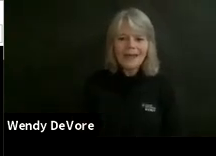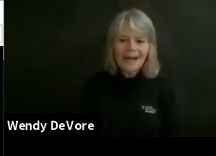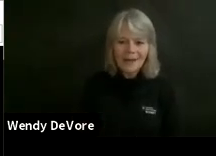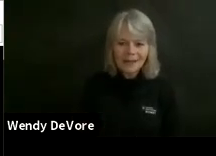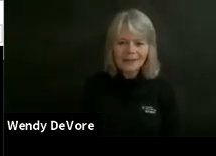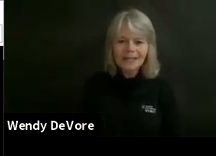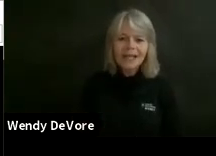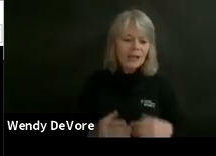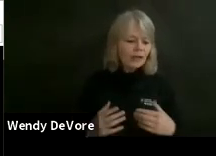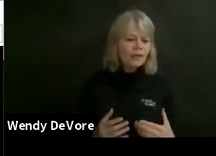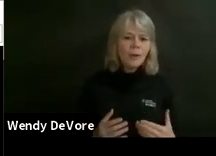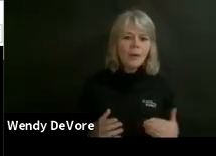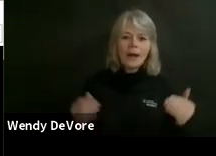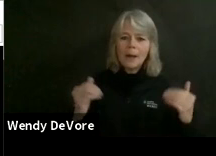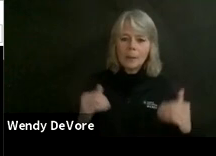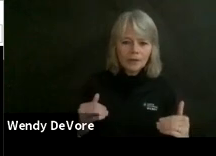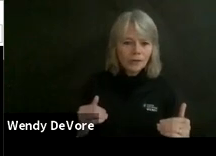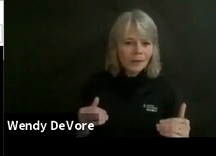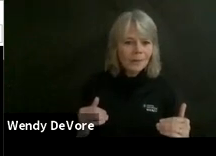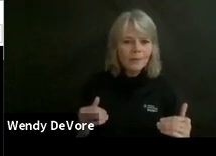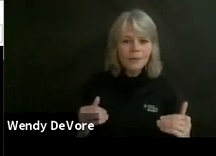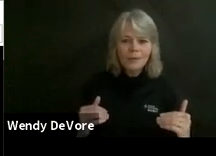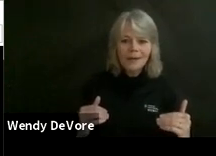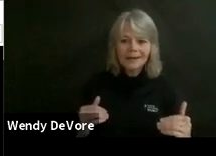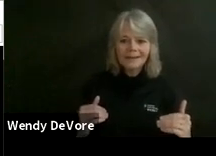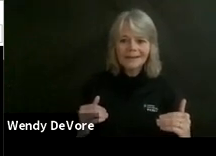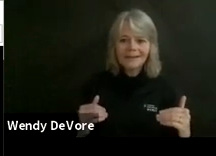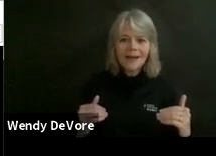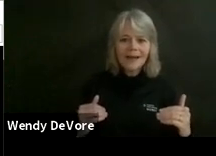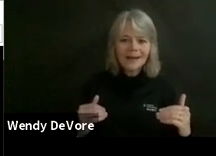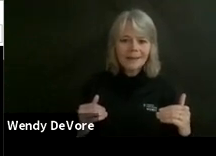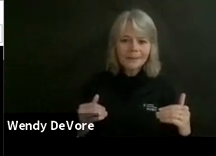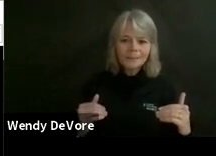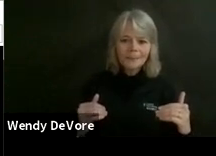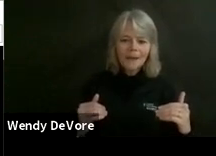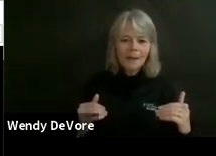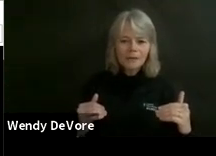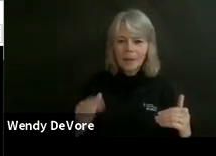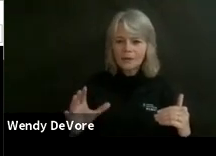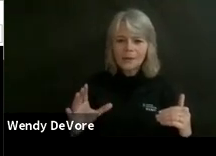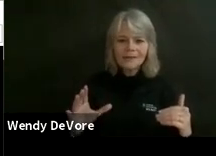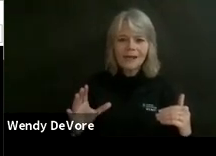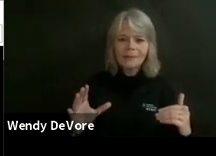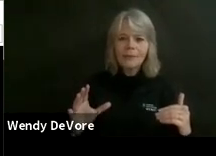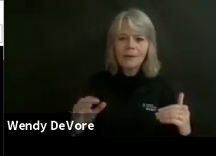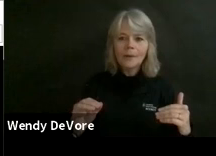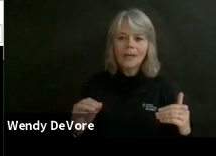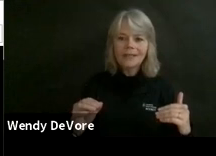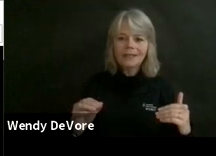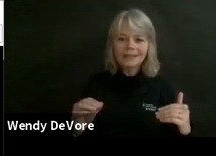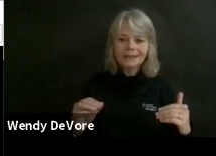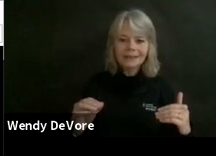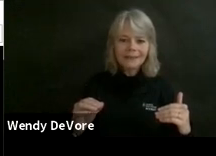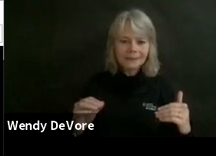through that and how that looks. So, uh, we'll just quickly move through the next slide. Um, cause I also want leave time for